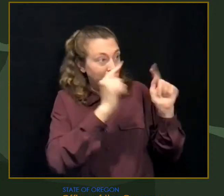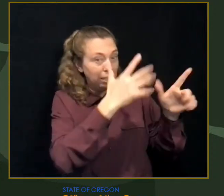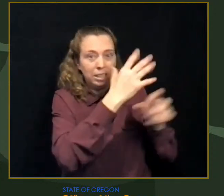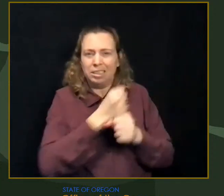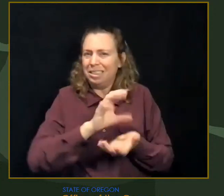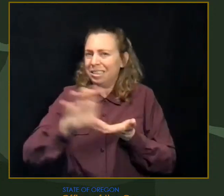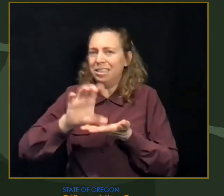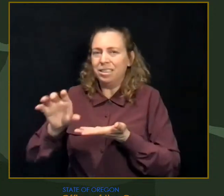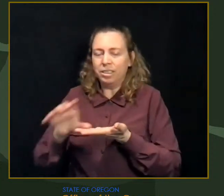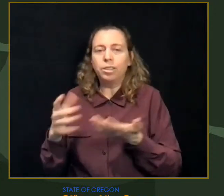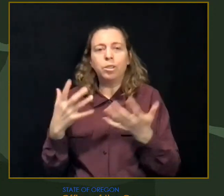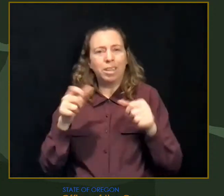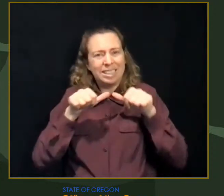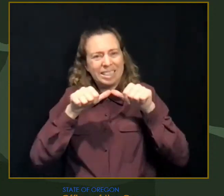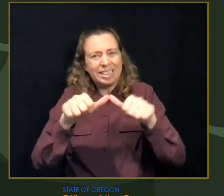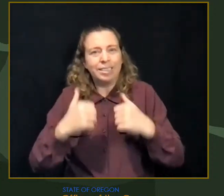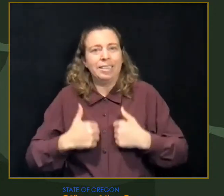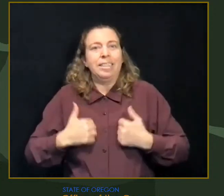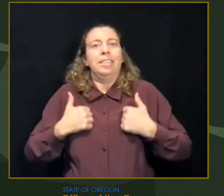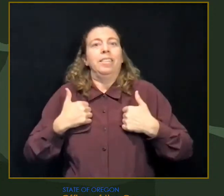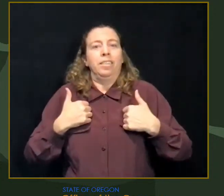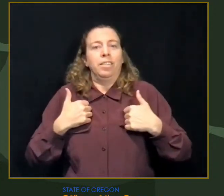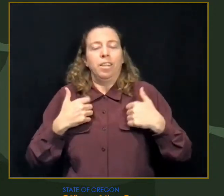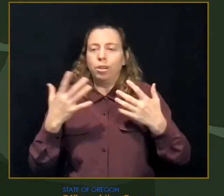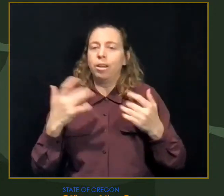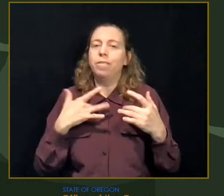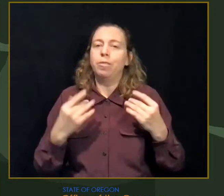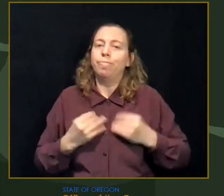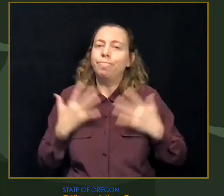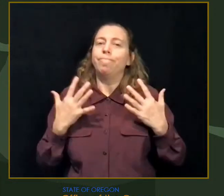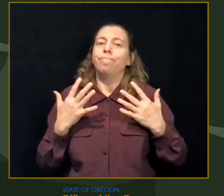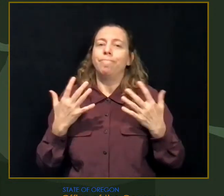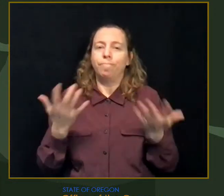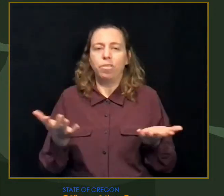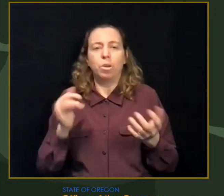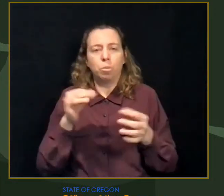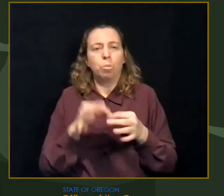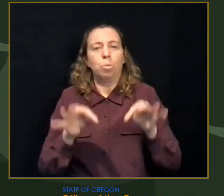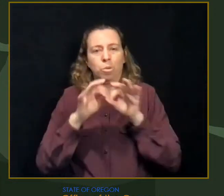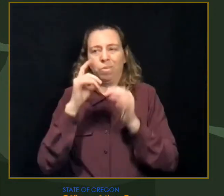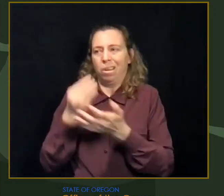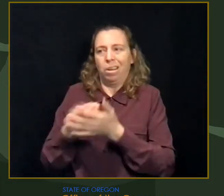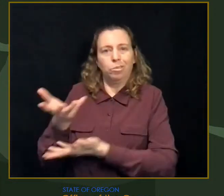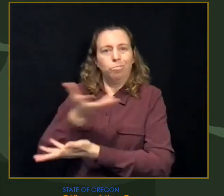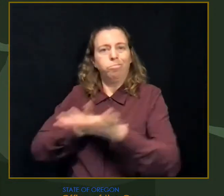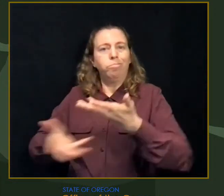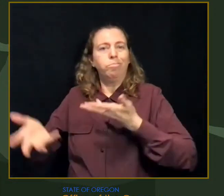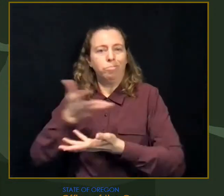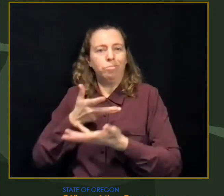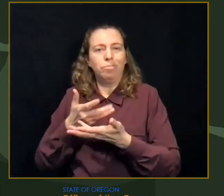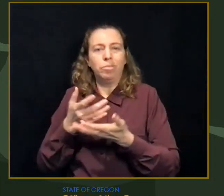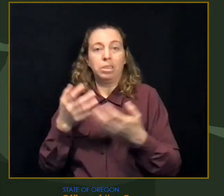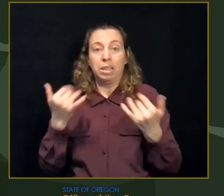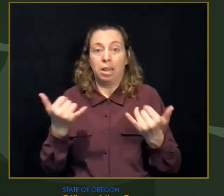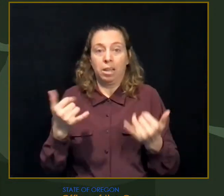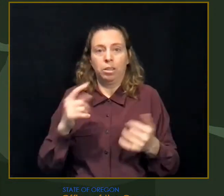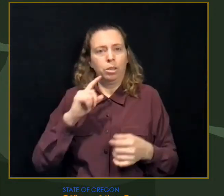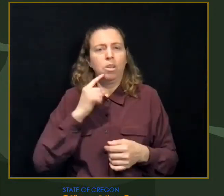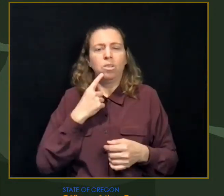thrive. They're essential to our economy. But right now, I am gravely concerned about vulnerable